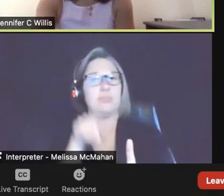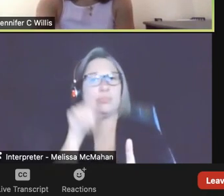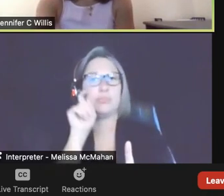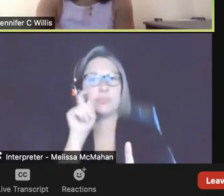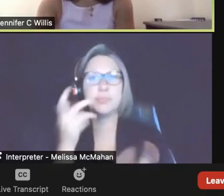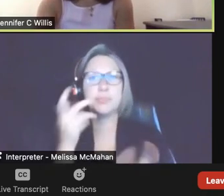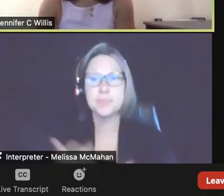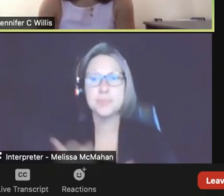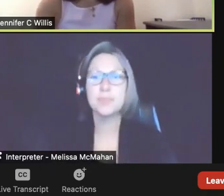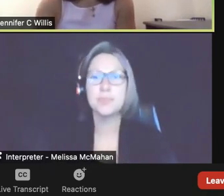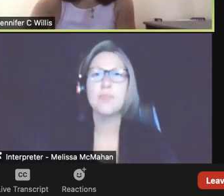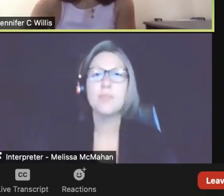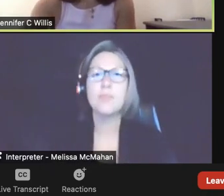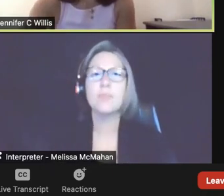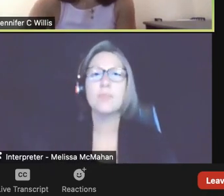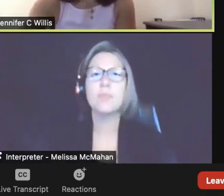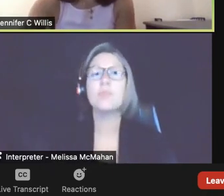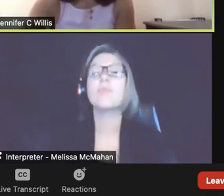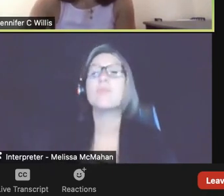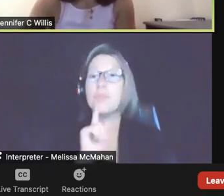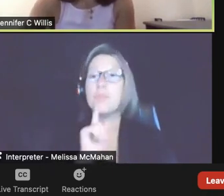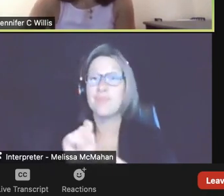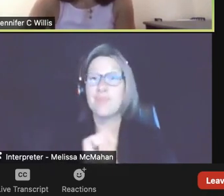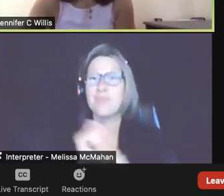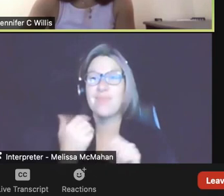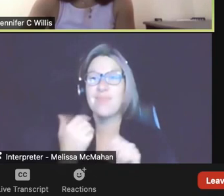And so we do have a video of that.